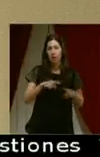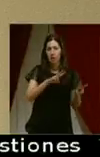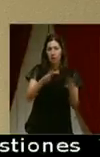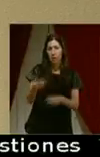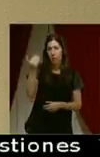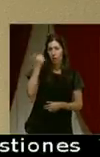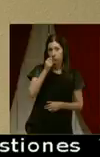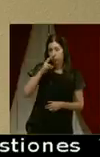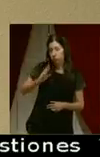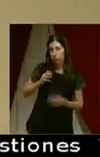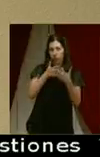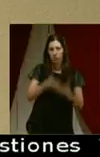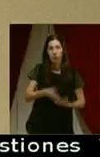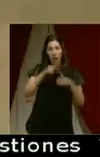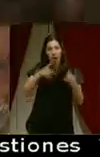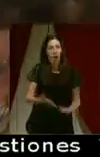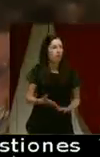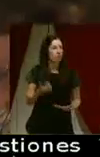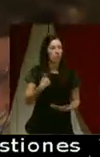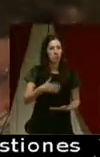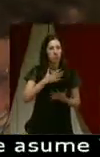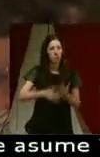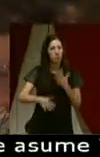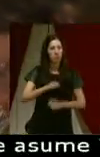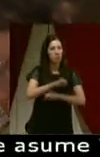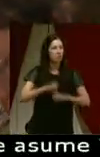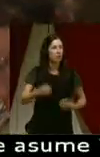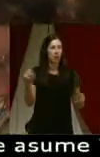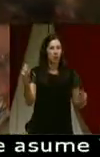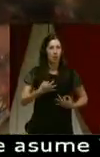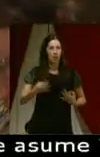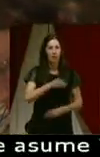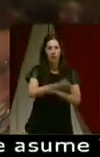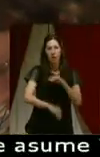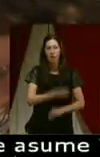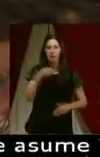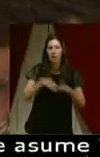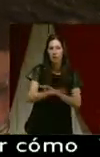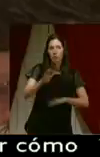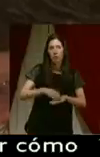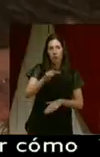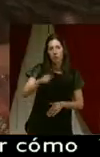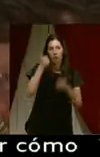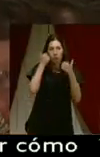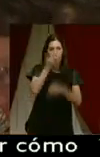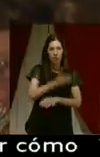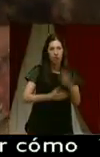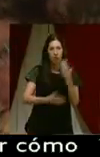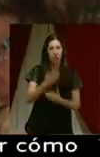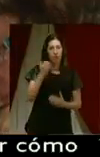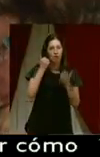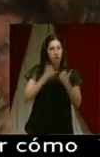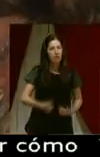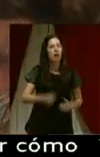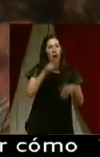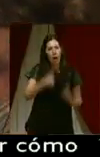granted today. A few years ago, this was a battle, and now we take for granted that this is how it should be. And we'll